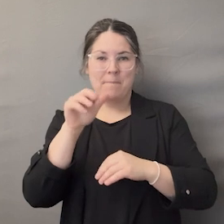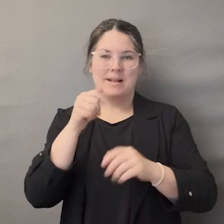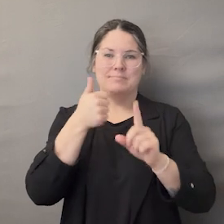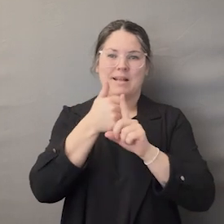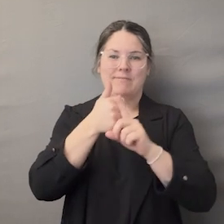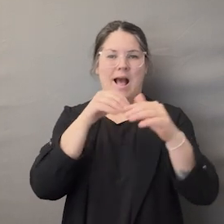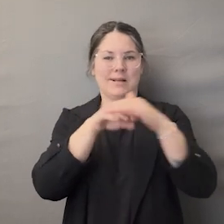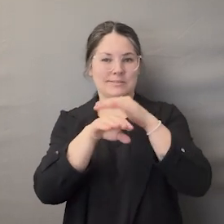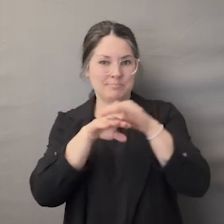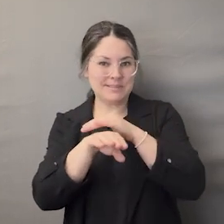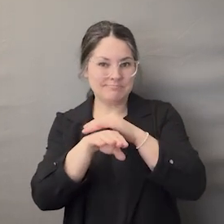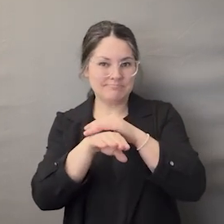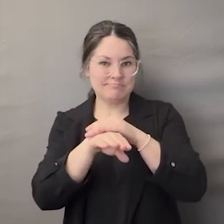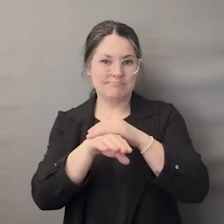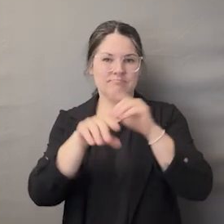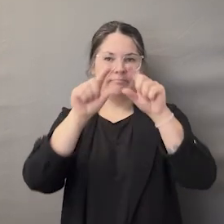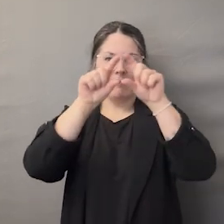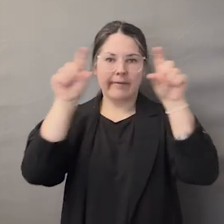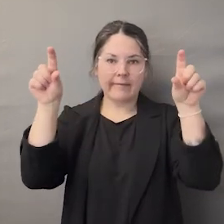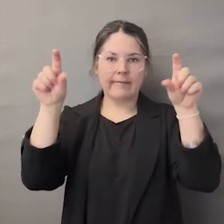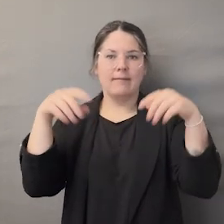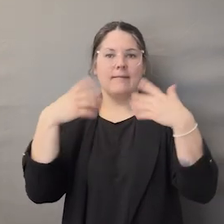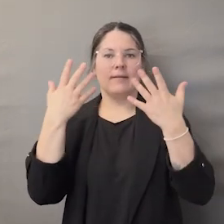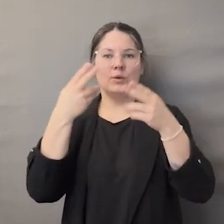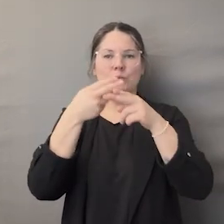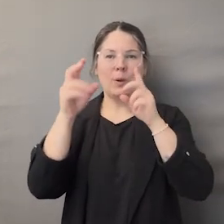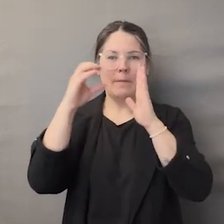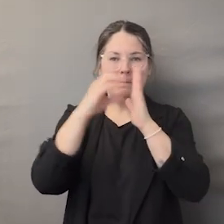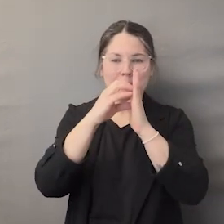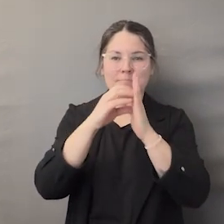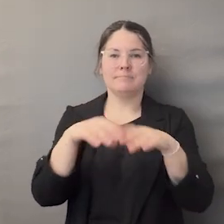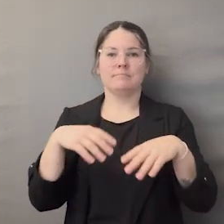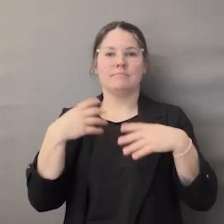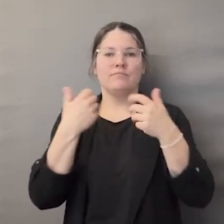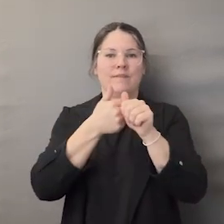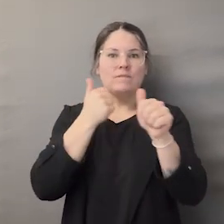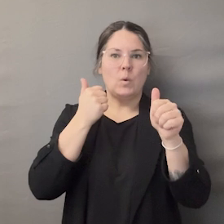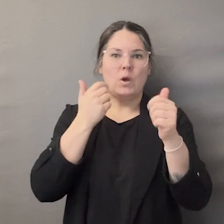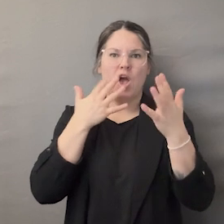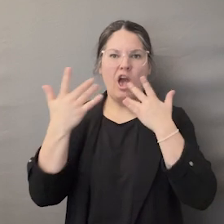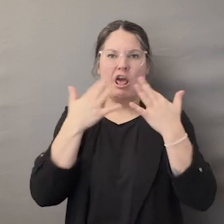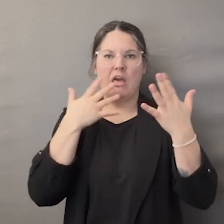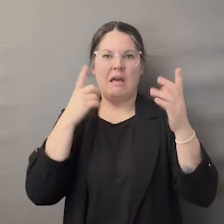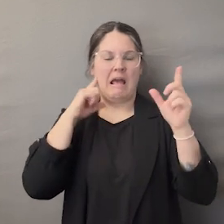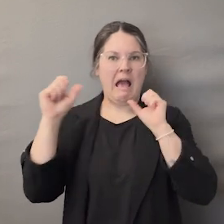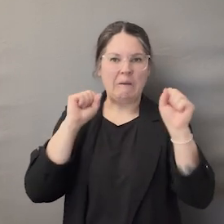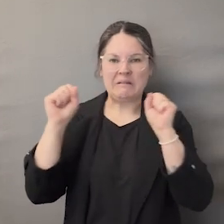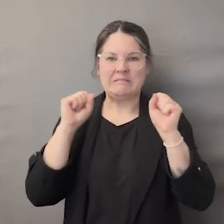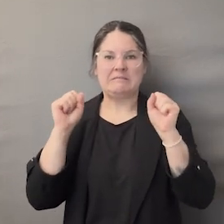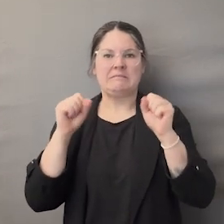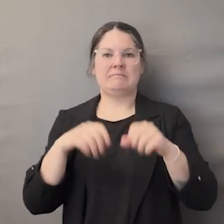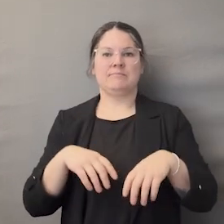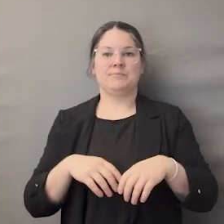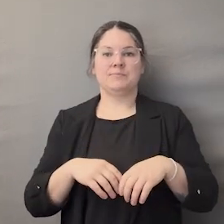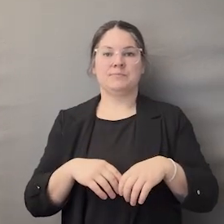structuring postings with headings, bullet points, short paragraphs, avoiding using color as the only way to convey